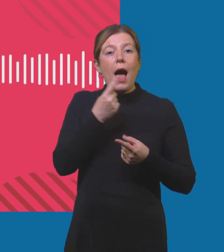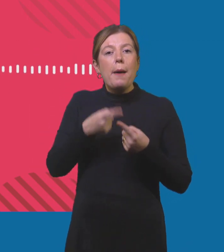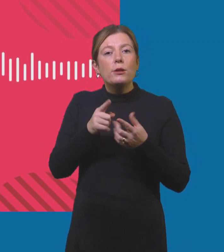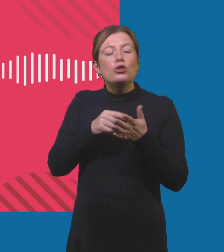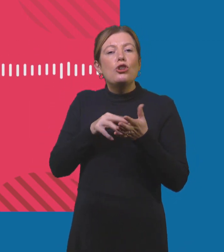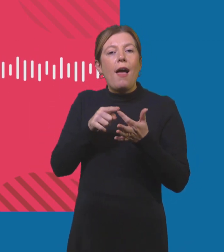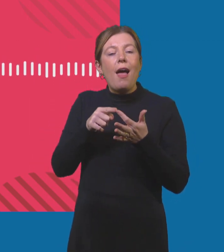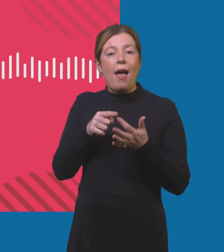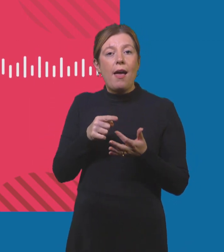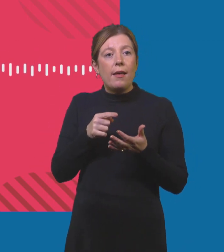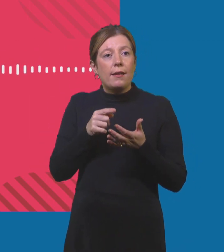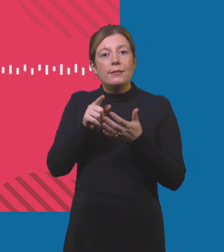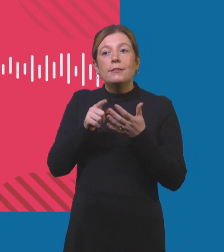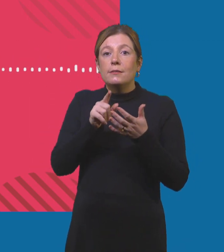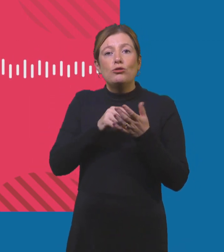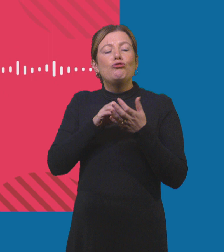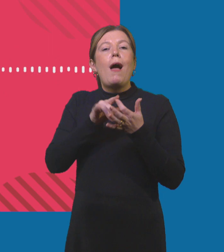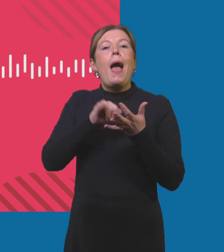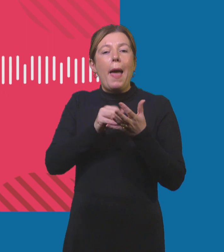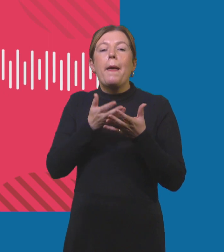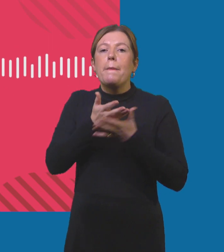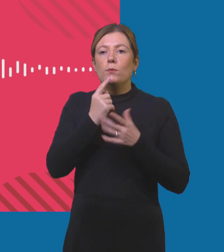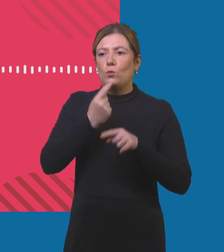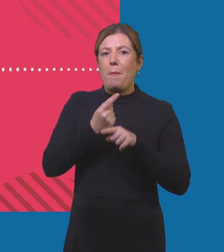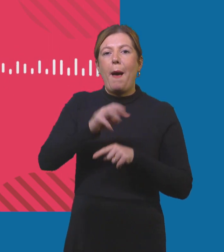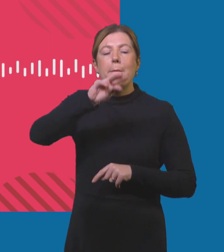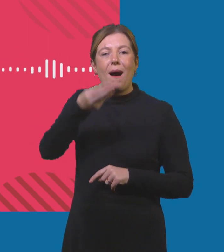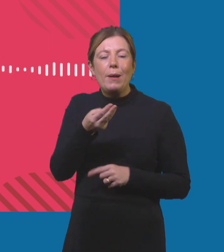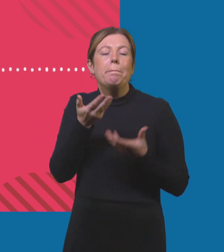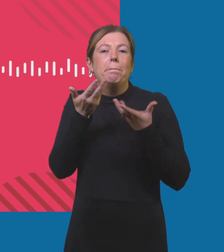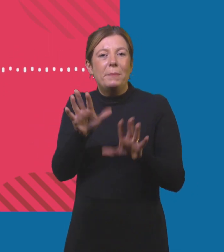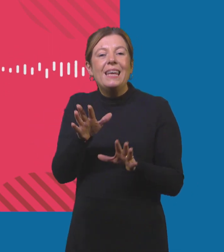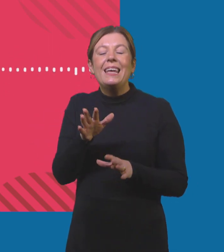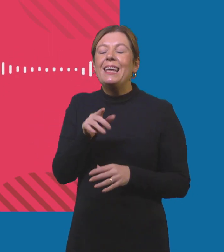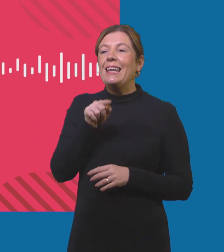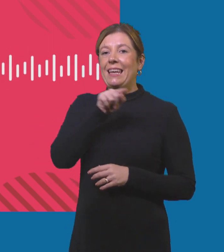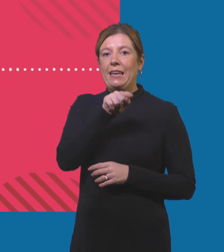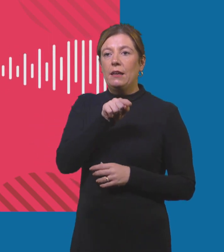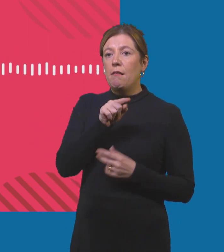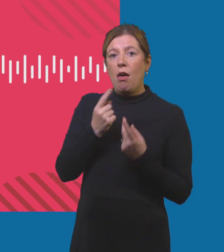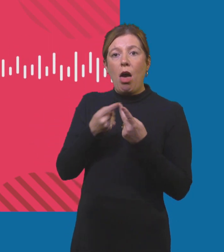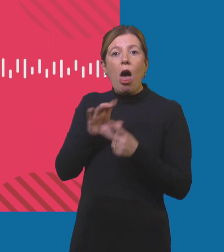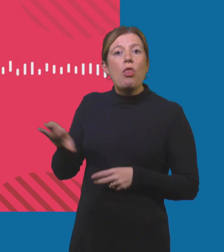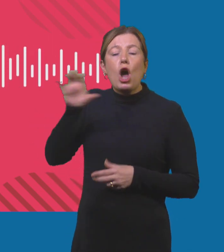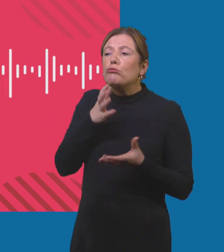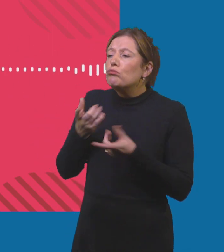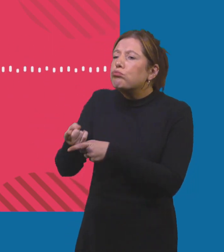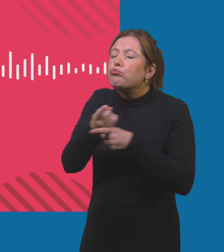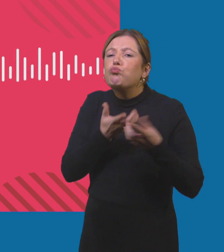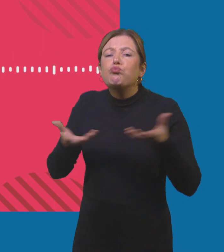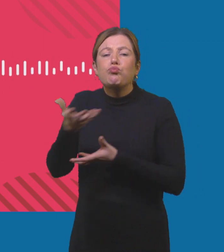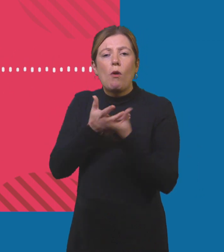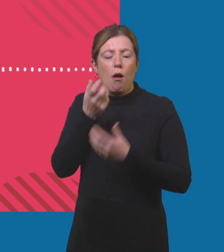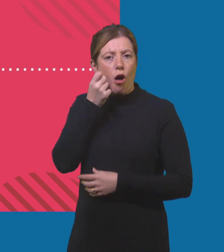James. Do you remember our episode with James Yeah. Freeman? And he was talking about when he was at the Paralympics, Mm-hmm. and obviously he got talking with people from other countries, and he was saying like